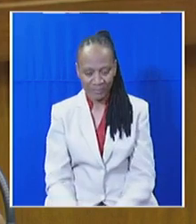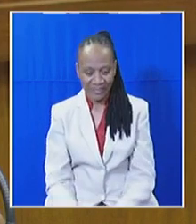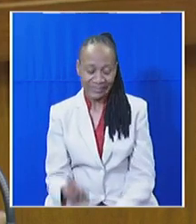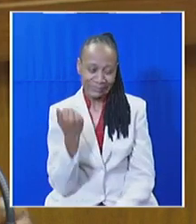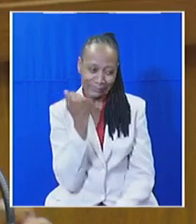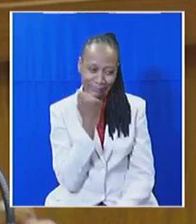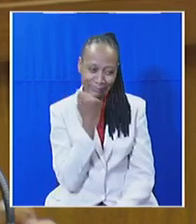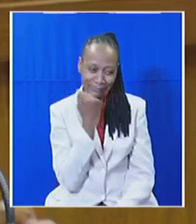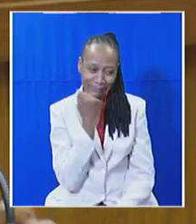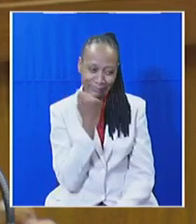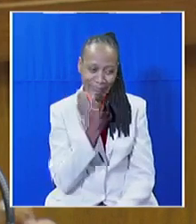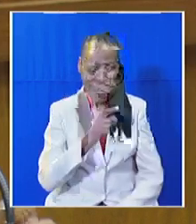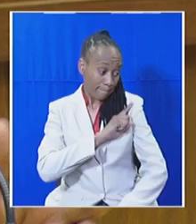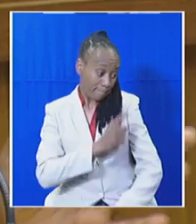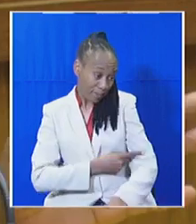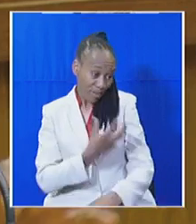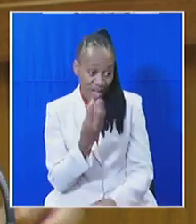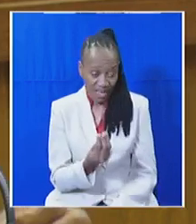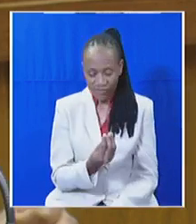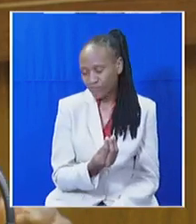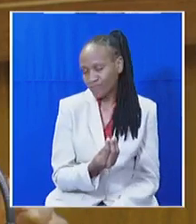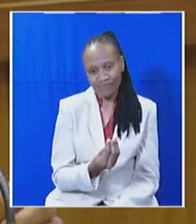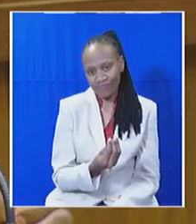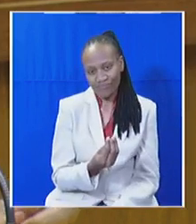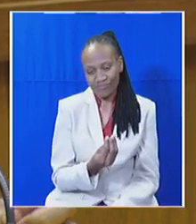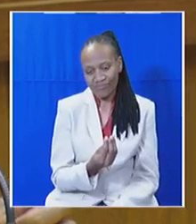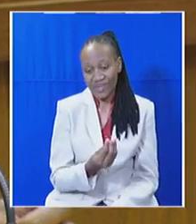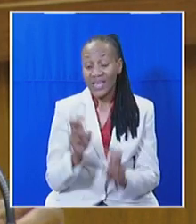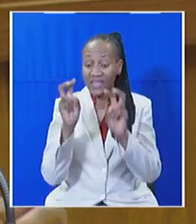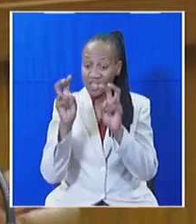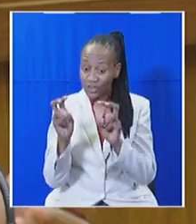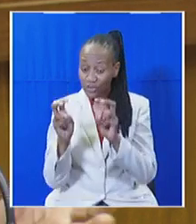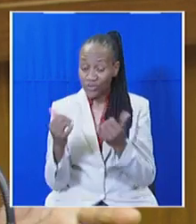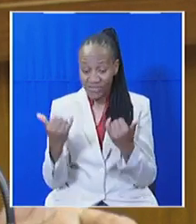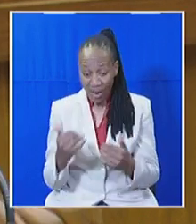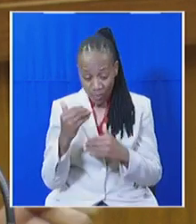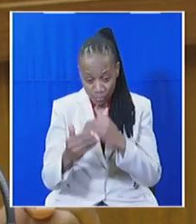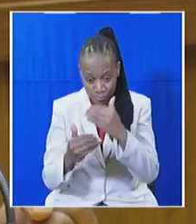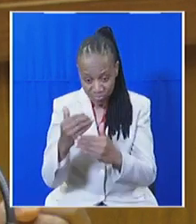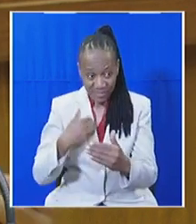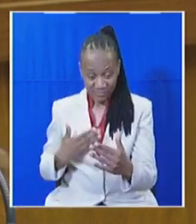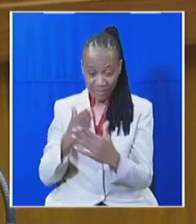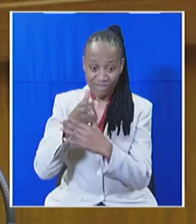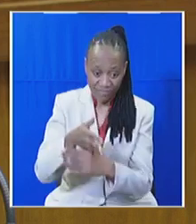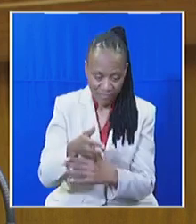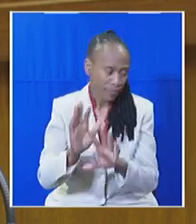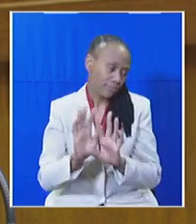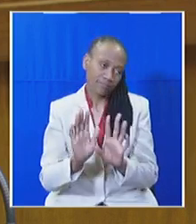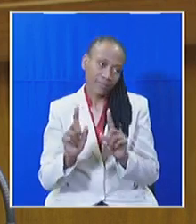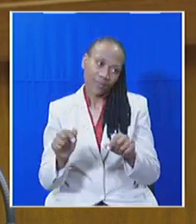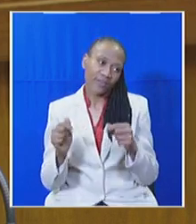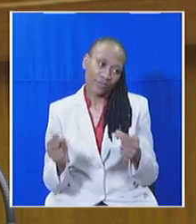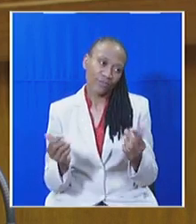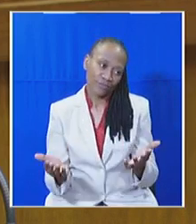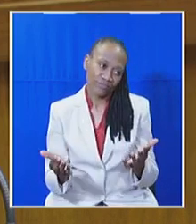don't have the authority to interfere with this issue. As far as I know, there's